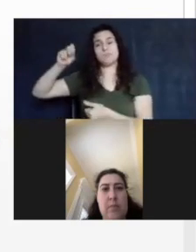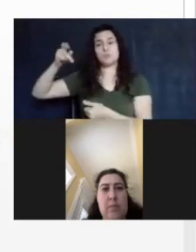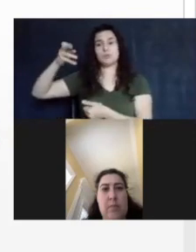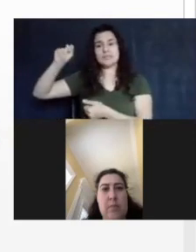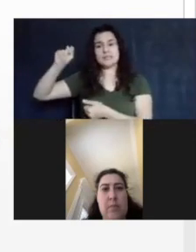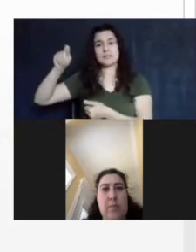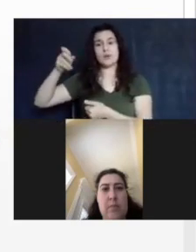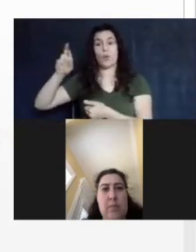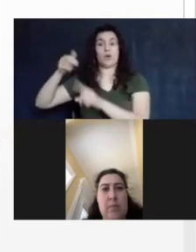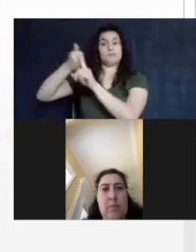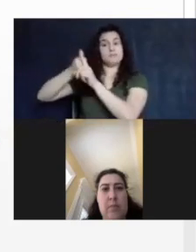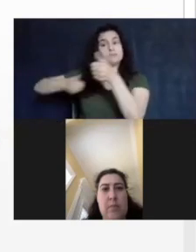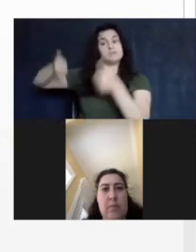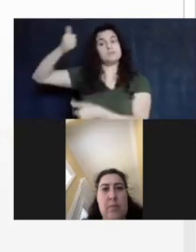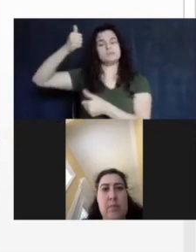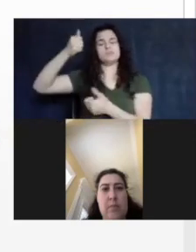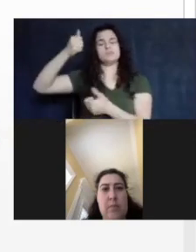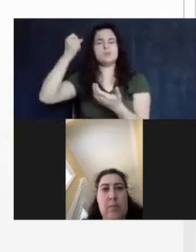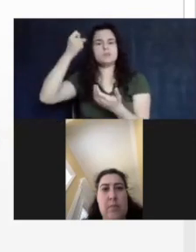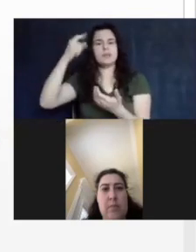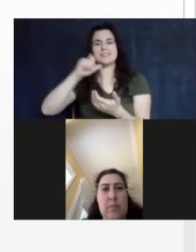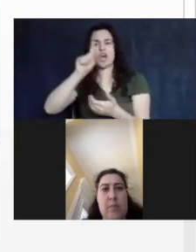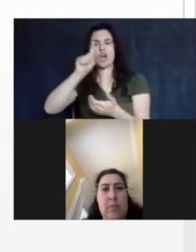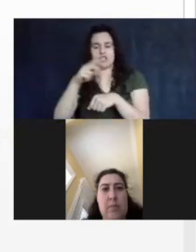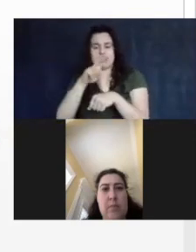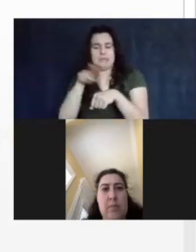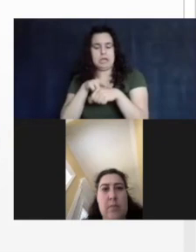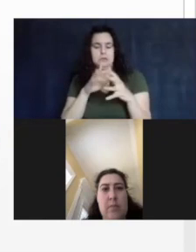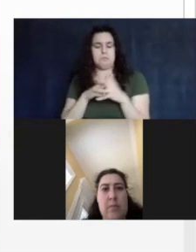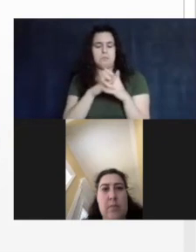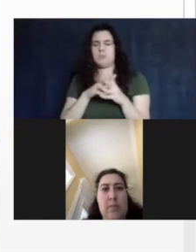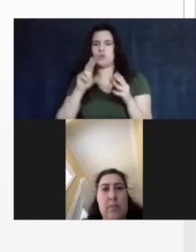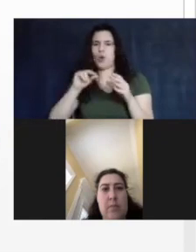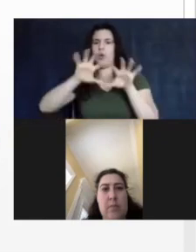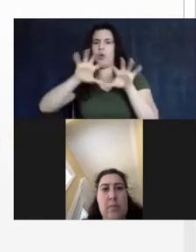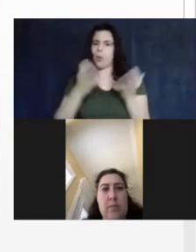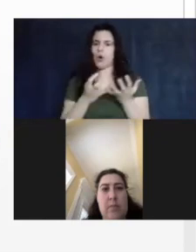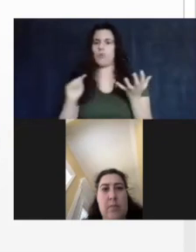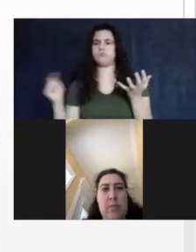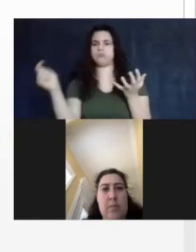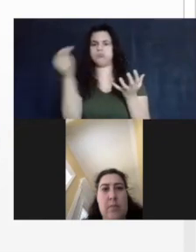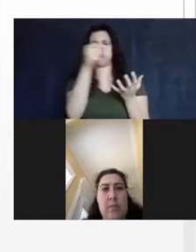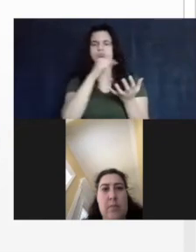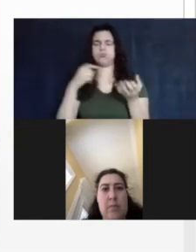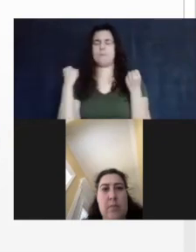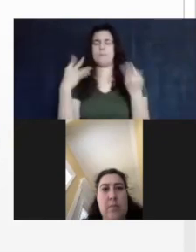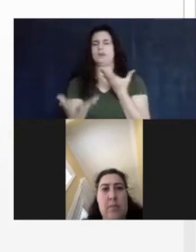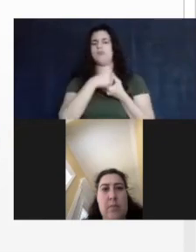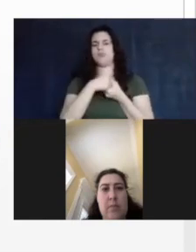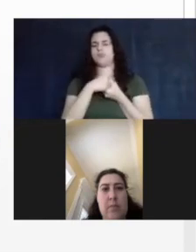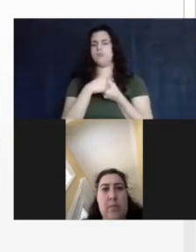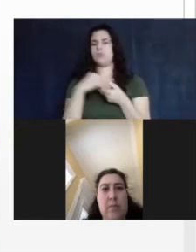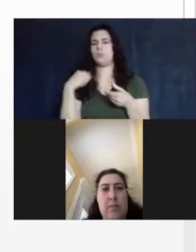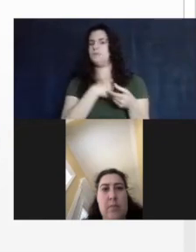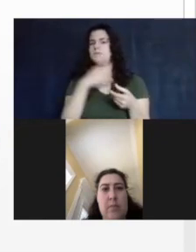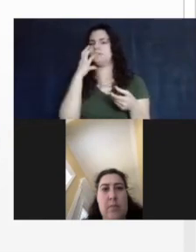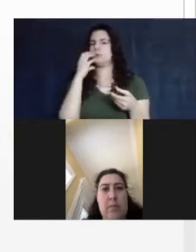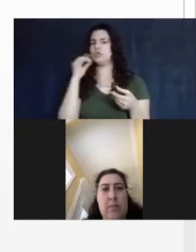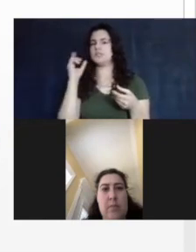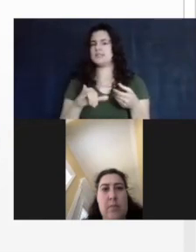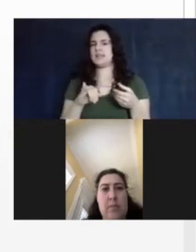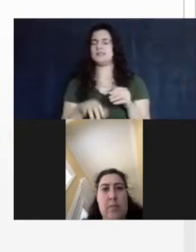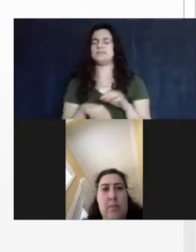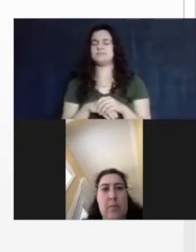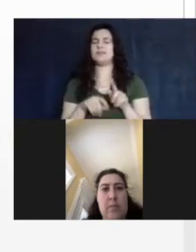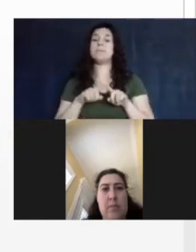It's not just nationwide, but it's global. We've had students from all over the world, literally. But with that said, being a member of the